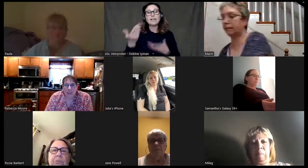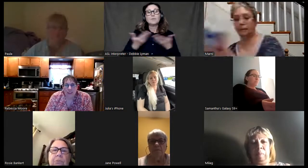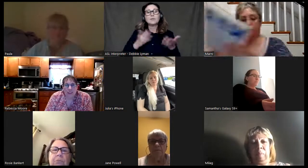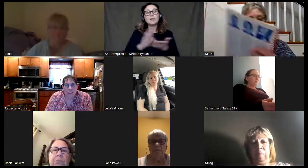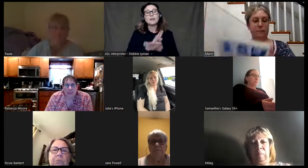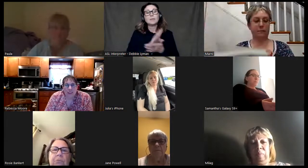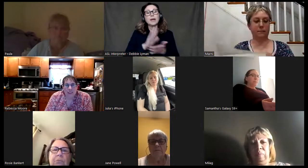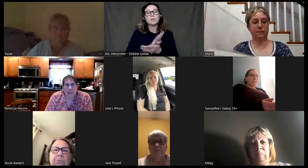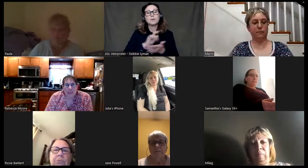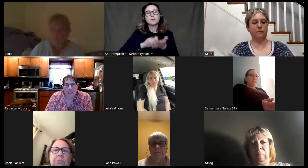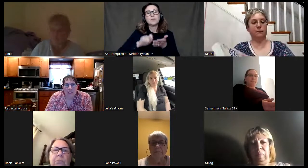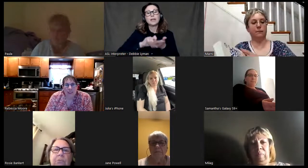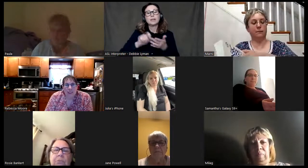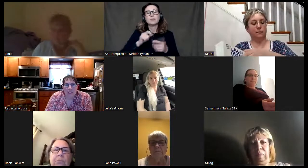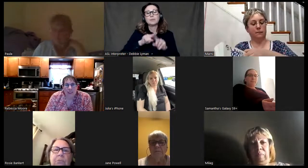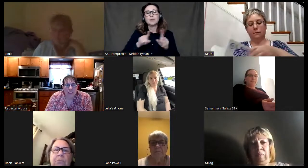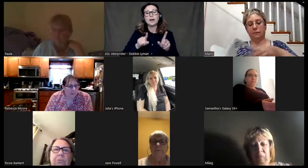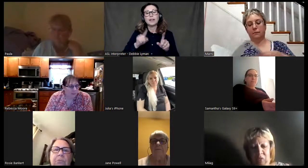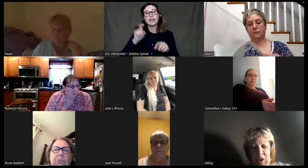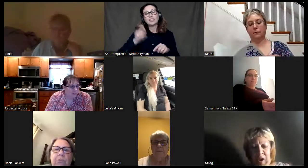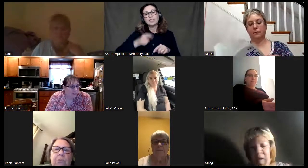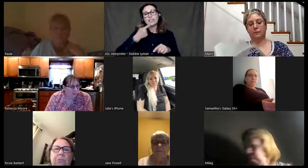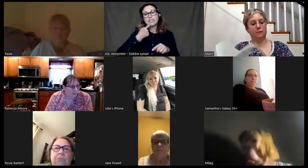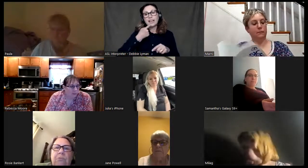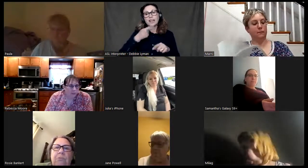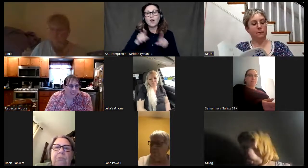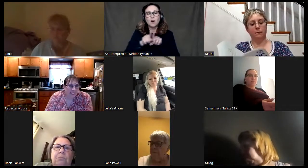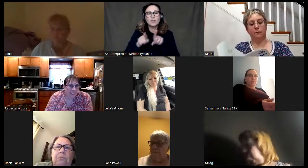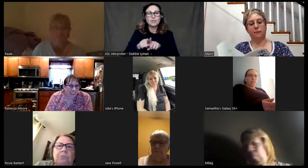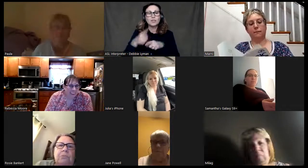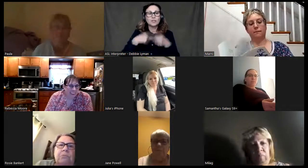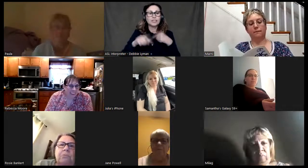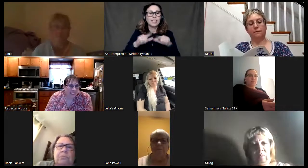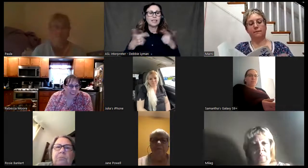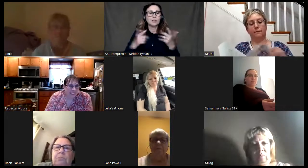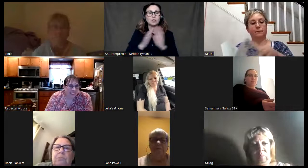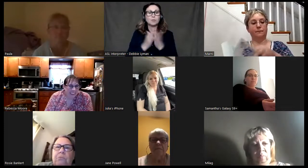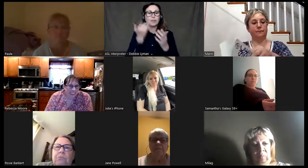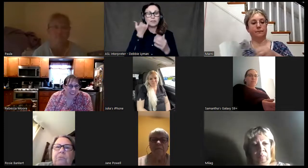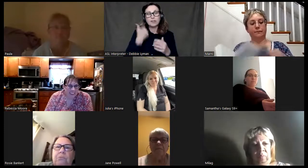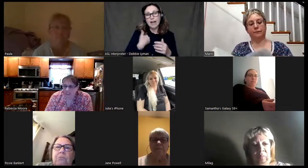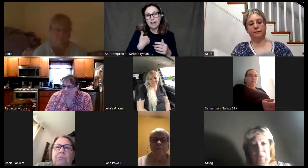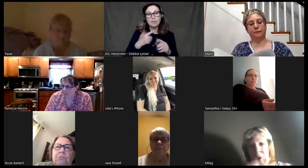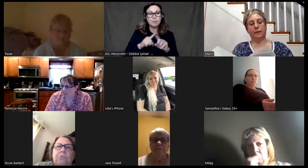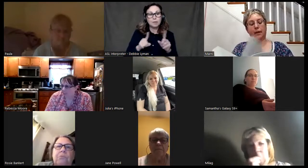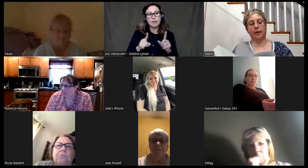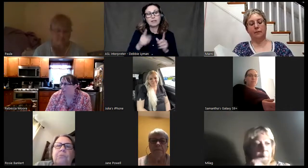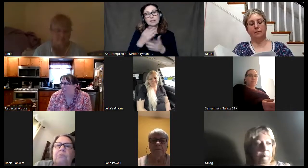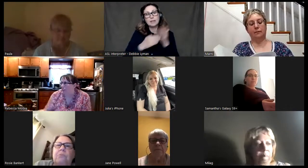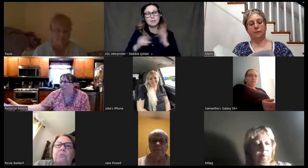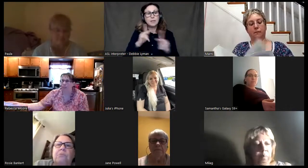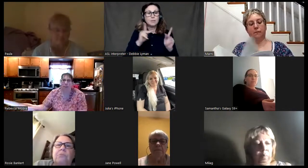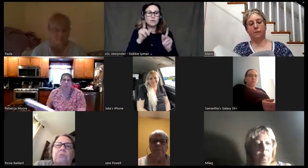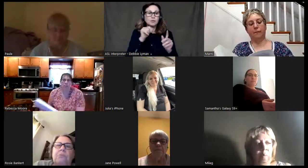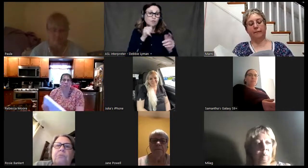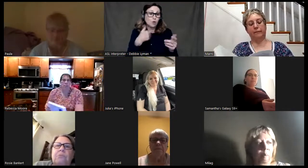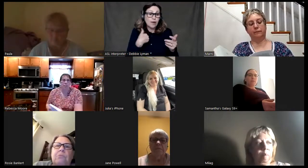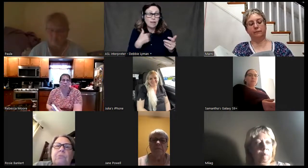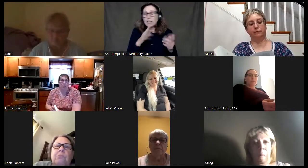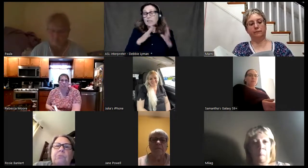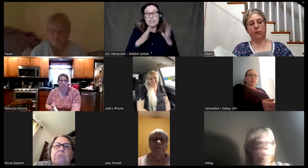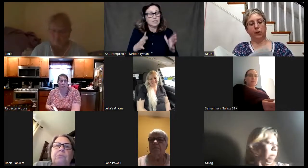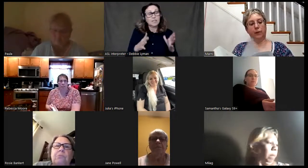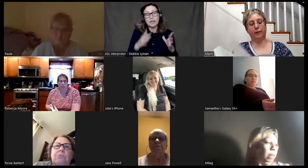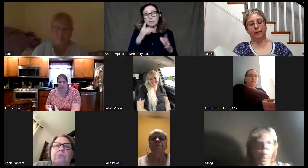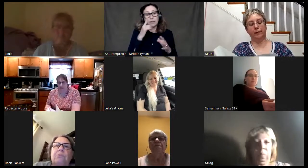I said bring a paper and pen, but I should have said also your sign language book if you have it, but some people don't